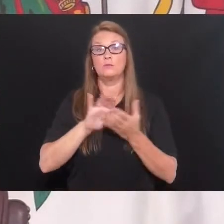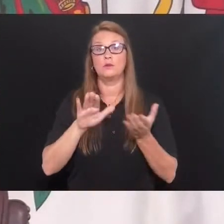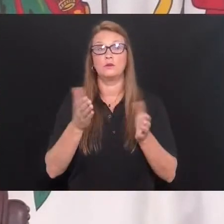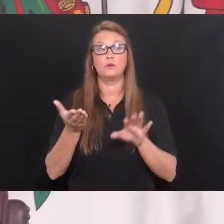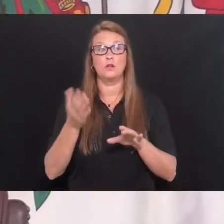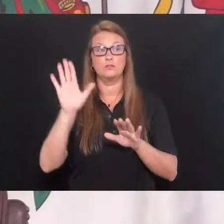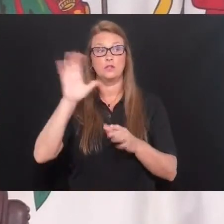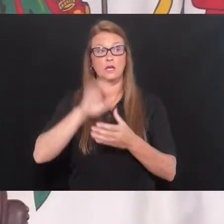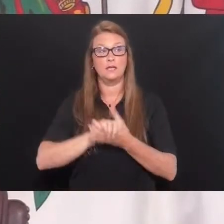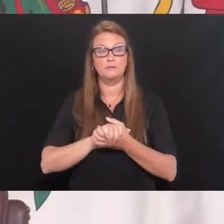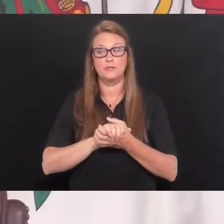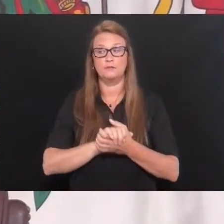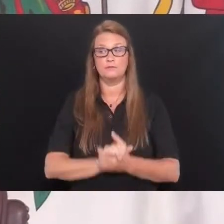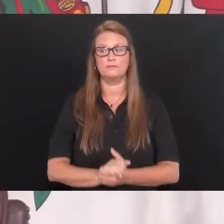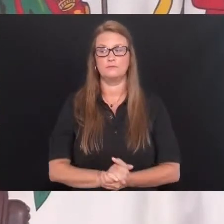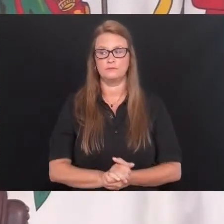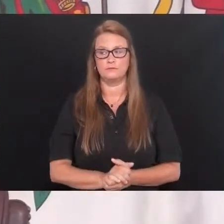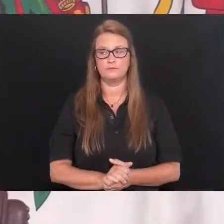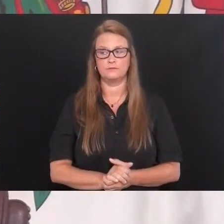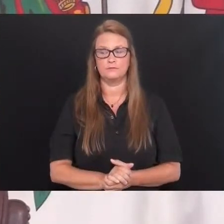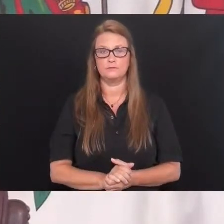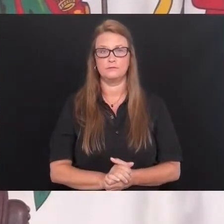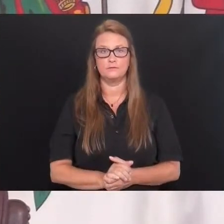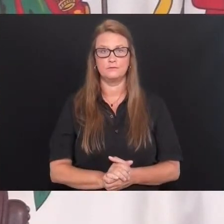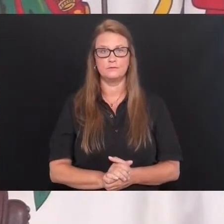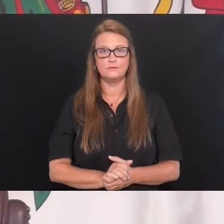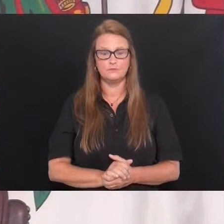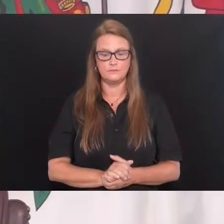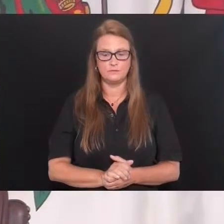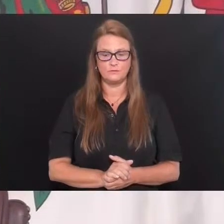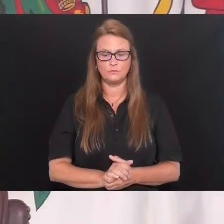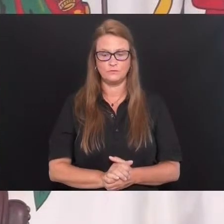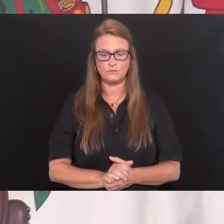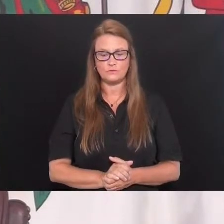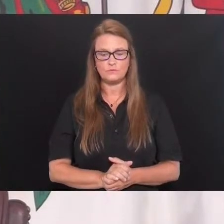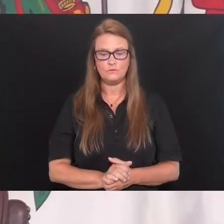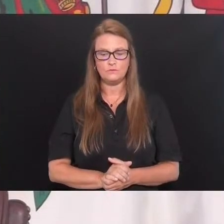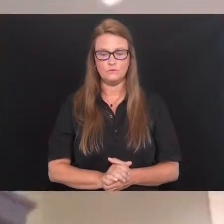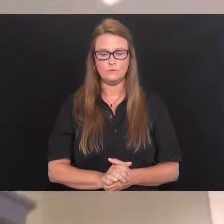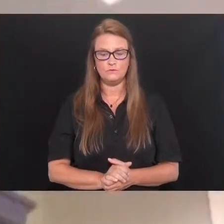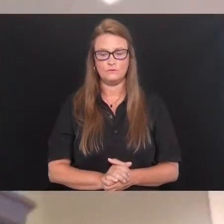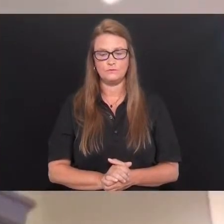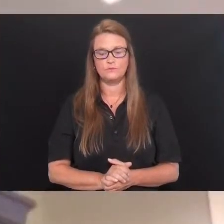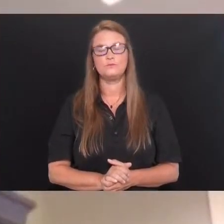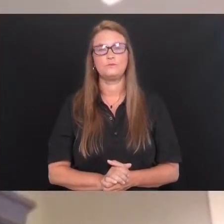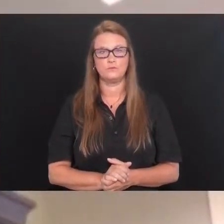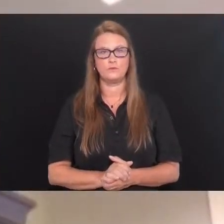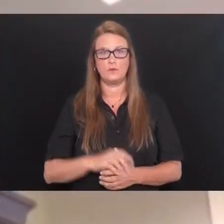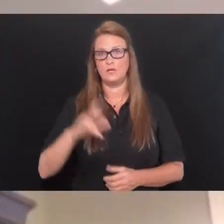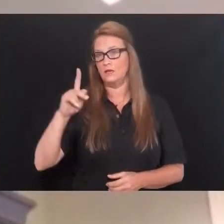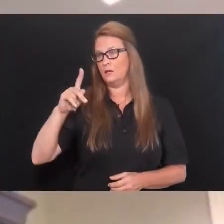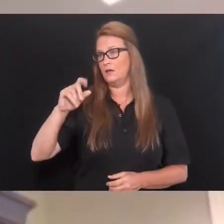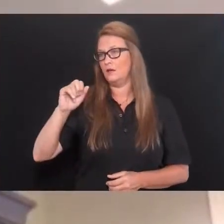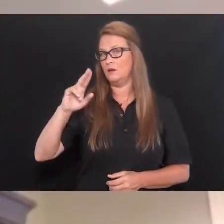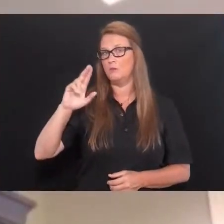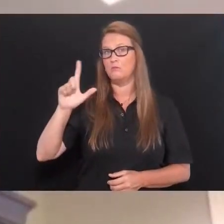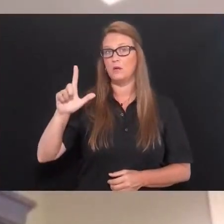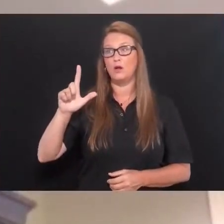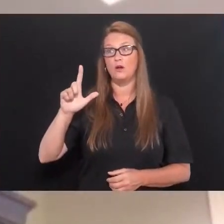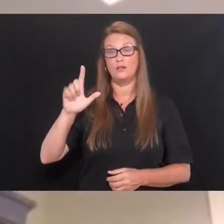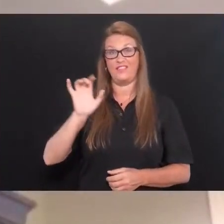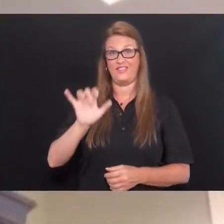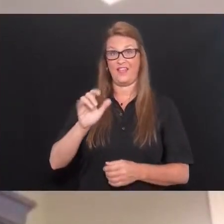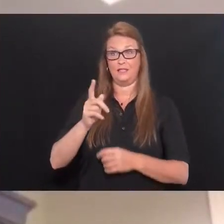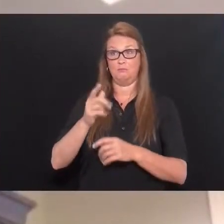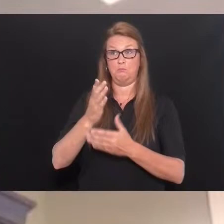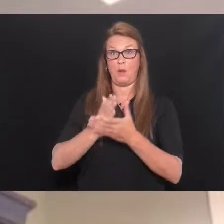But anyway, General Hoyer, if you could go now, please. Yes, sir, Governor. So, Paul, it's all about contingency planning because